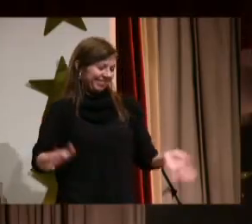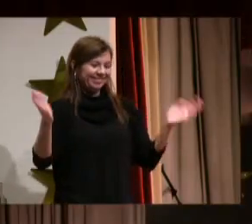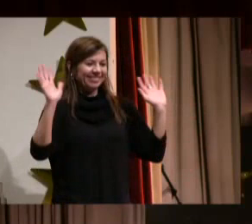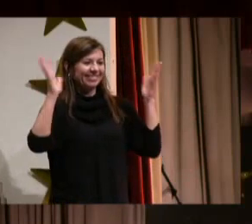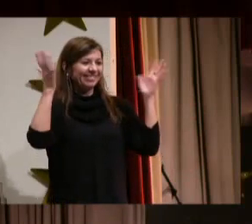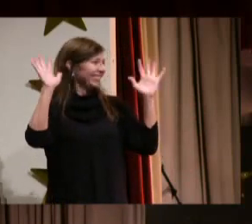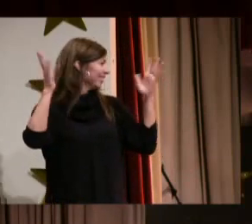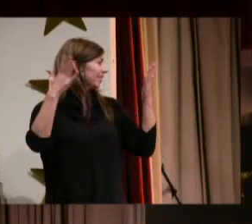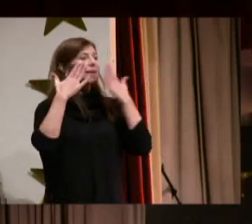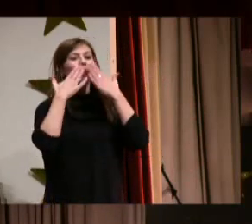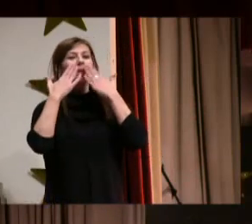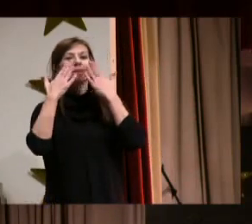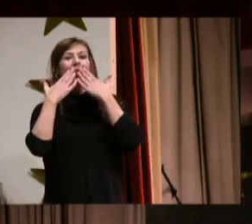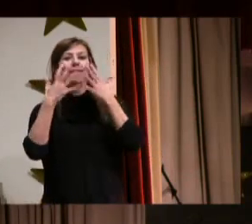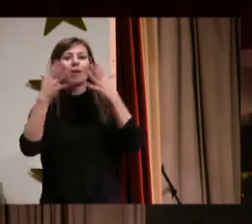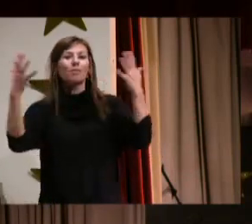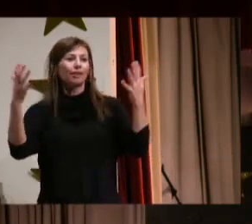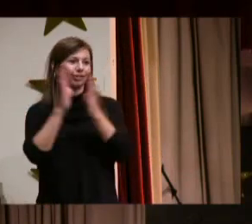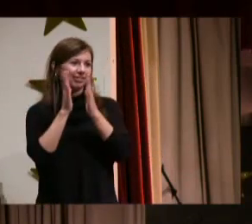Thank you. Thank you very much.